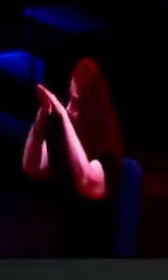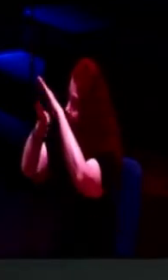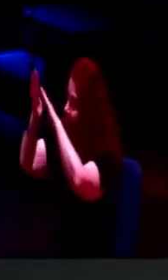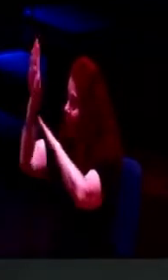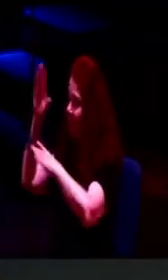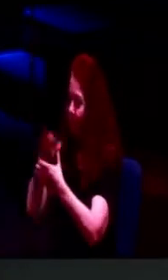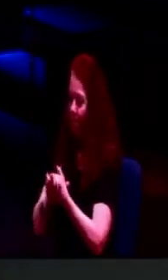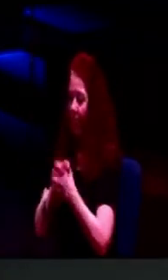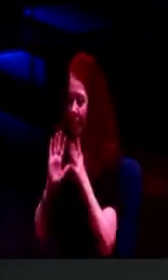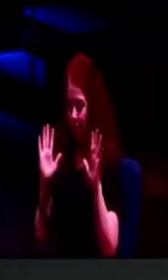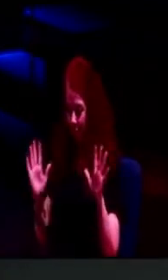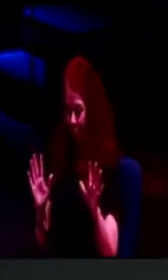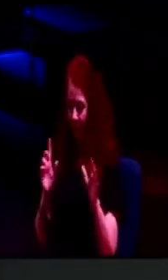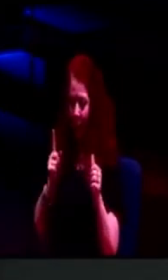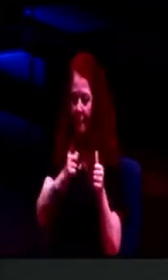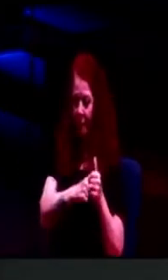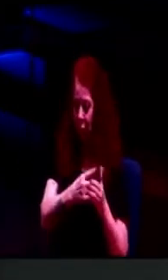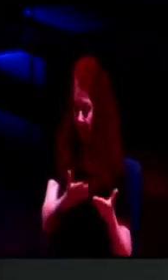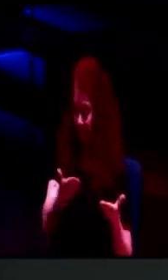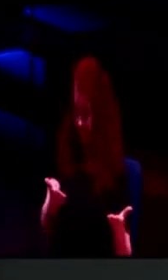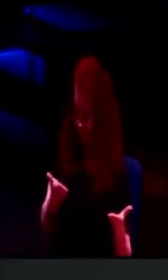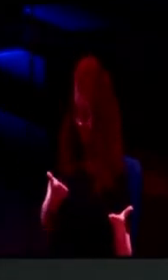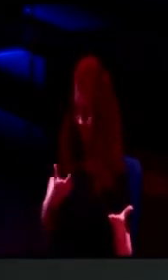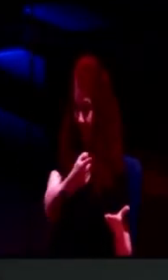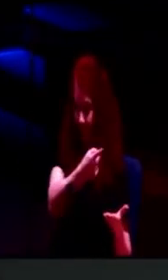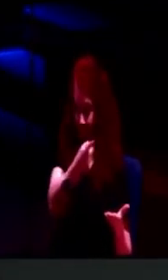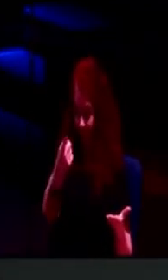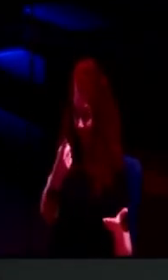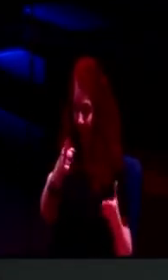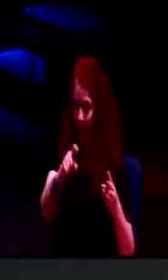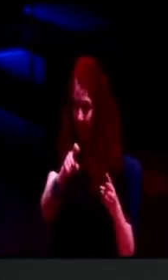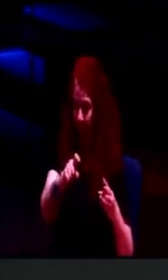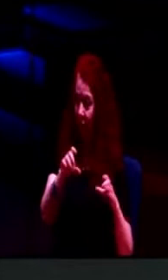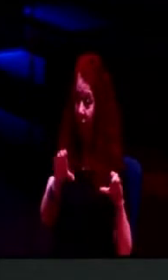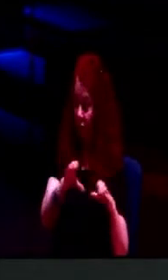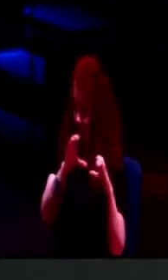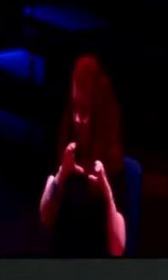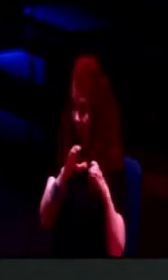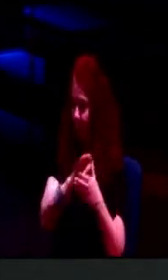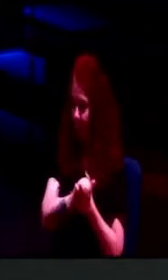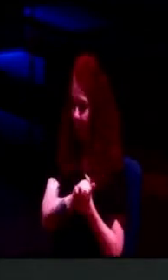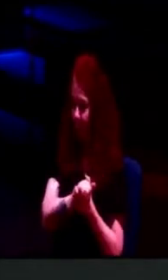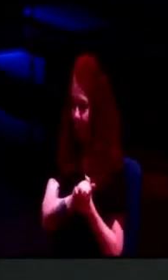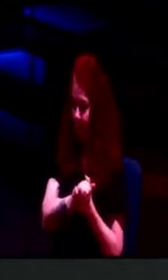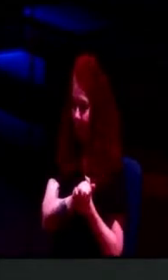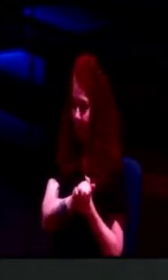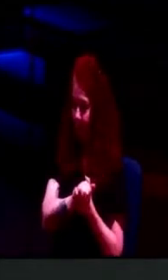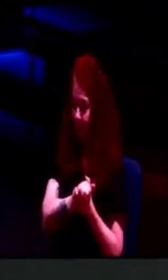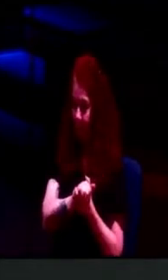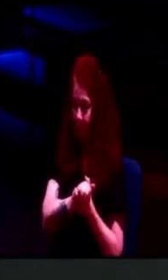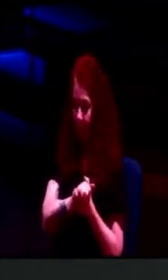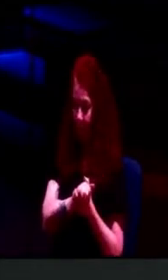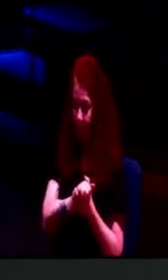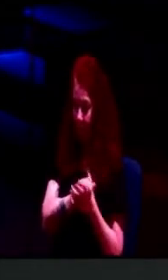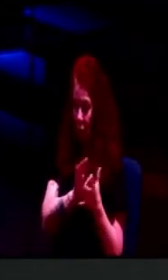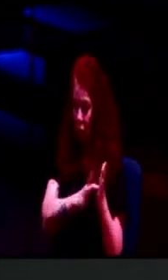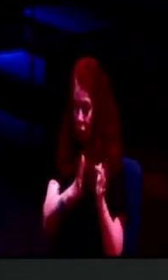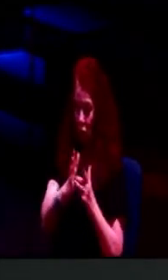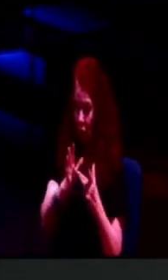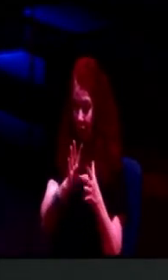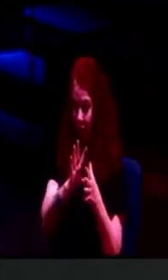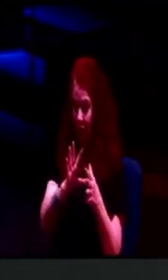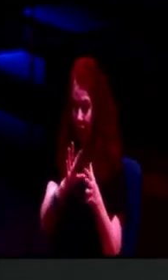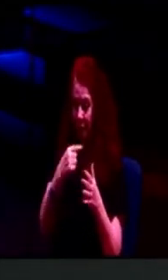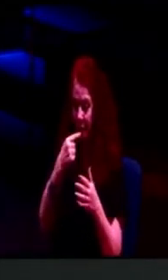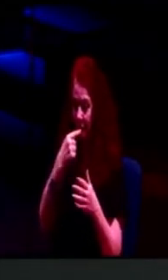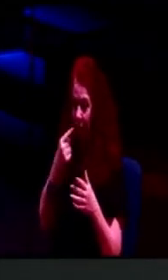you have to do, right, if you're going to understand the kingdom of heaven, is you have to, according to these stories of Jesus, we